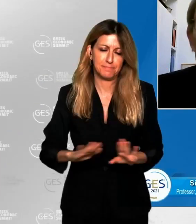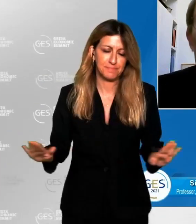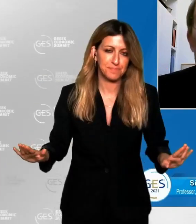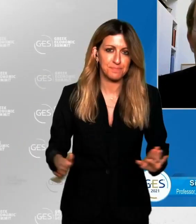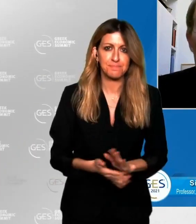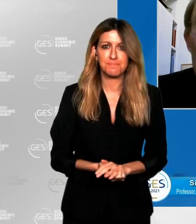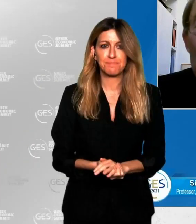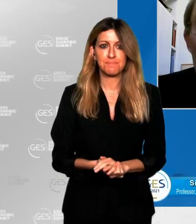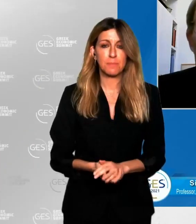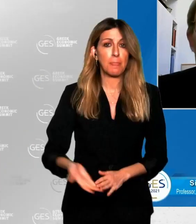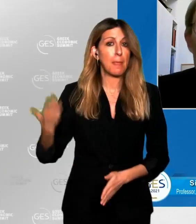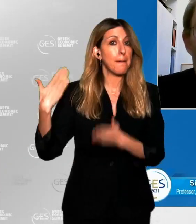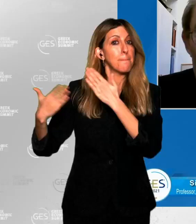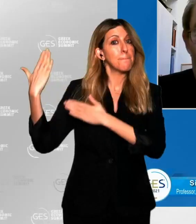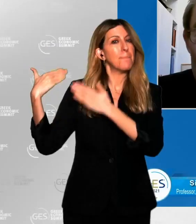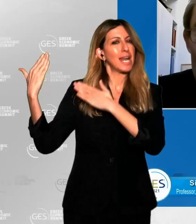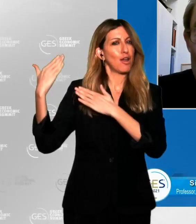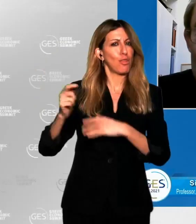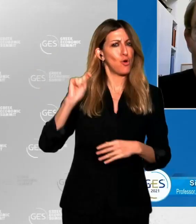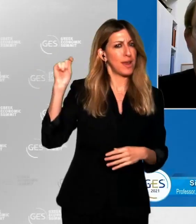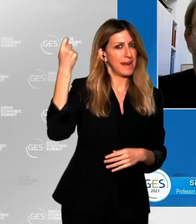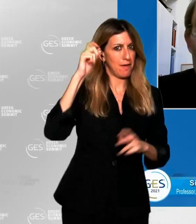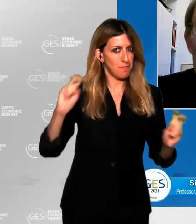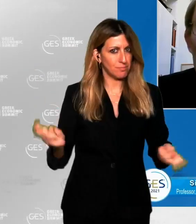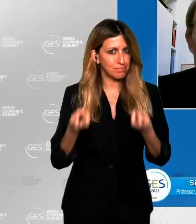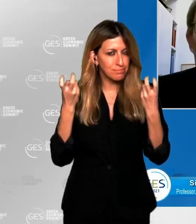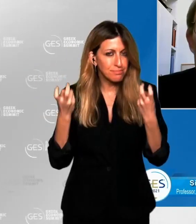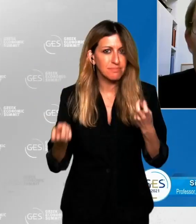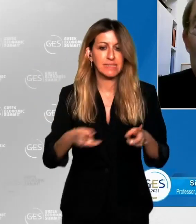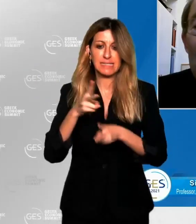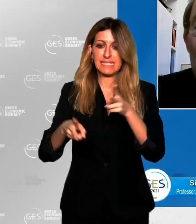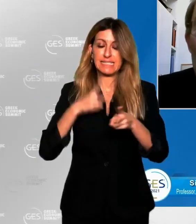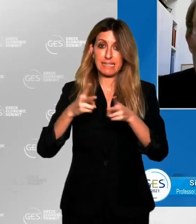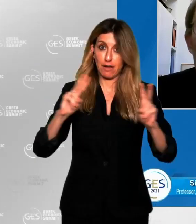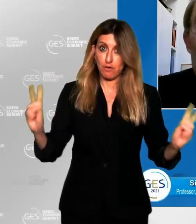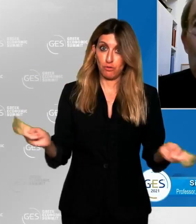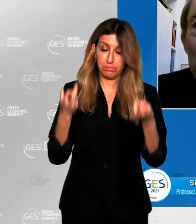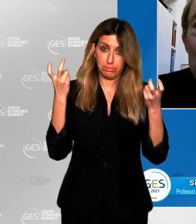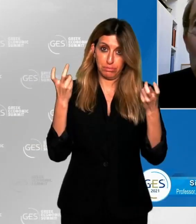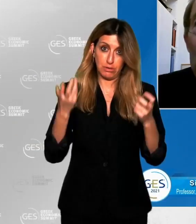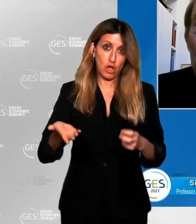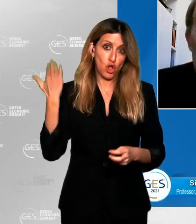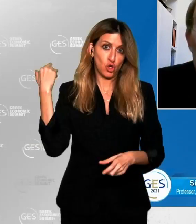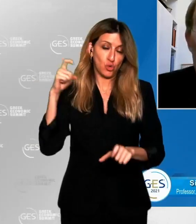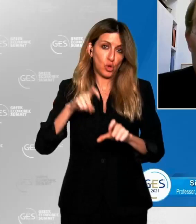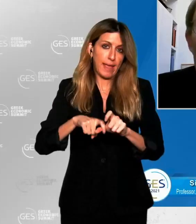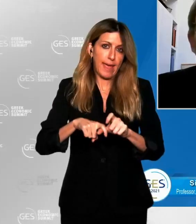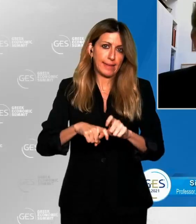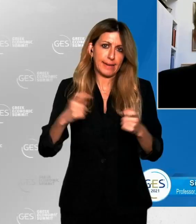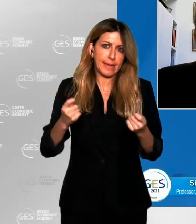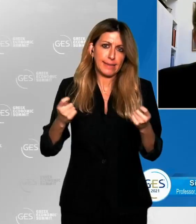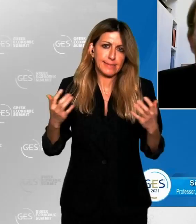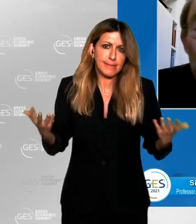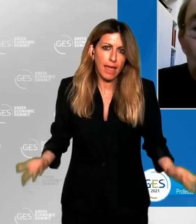or railways were coming along, companies didn't really have much of a choice. They simply changed their